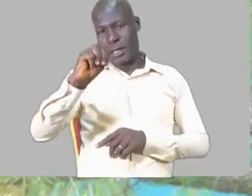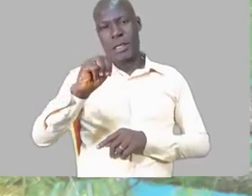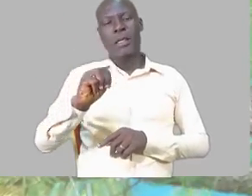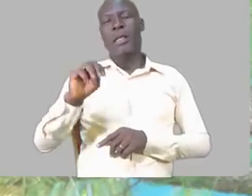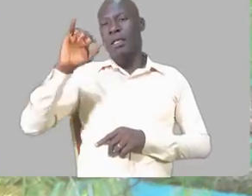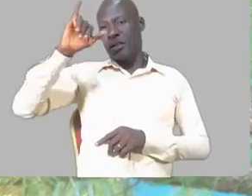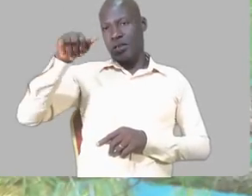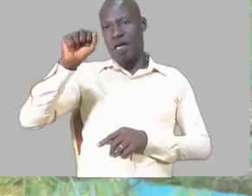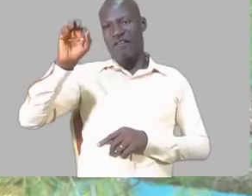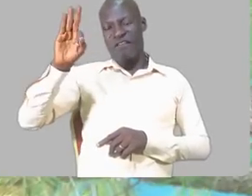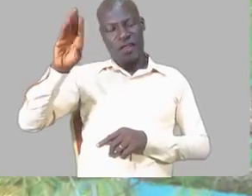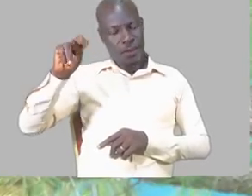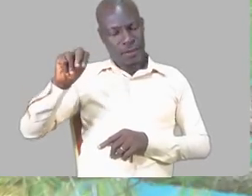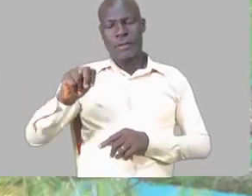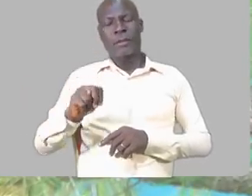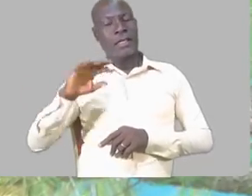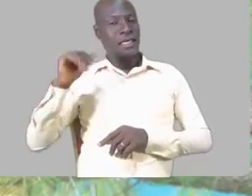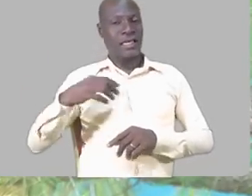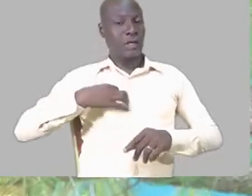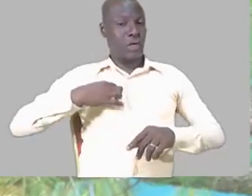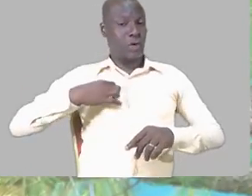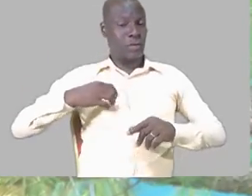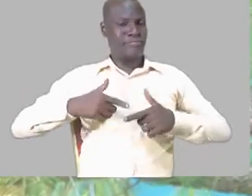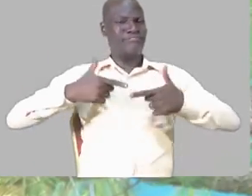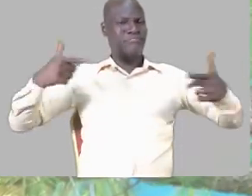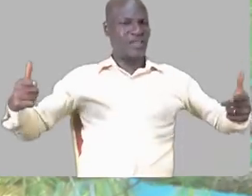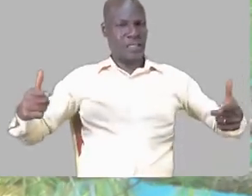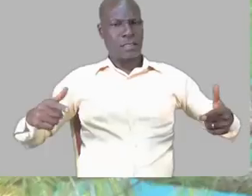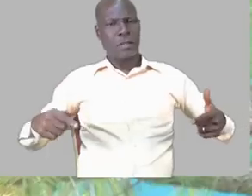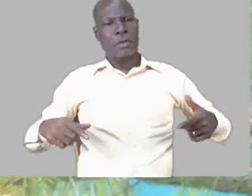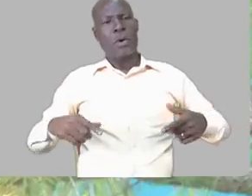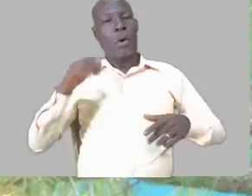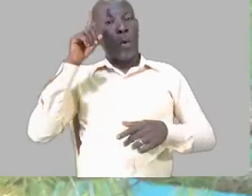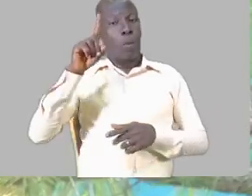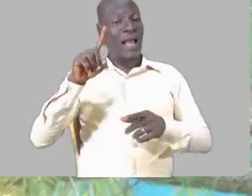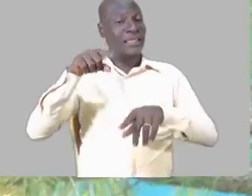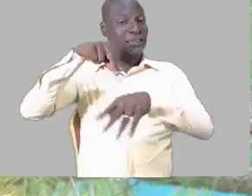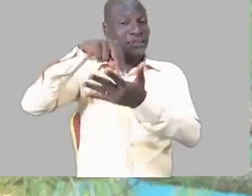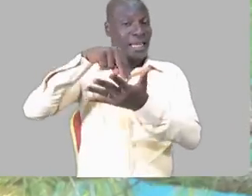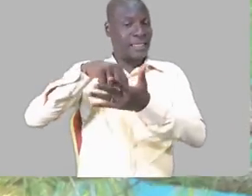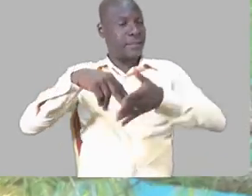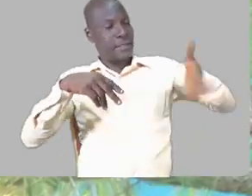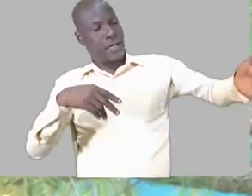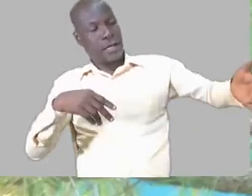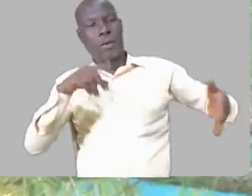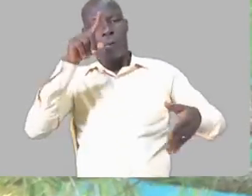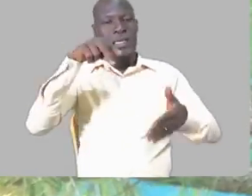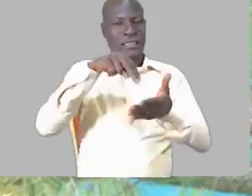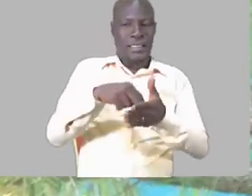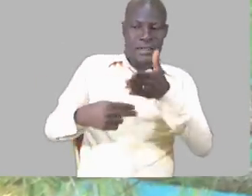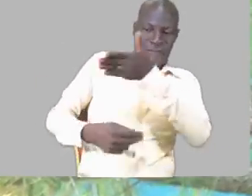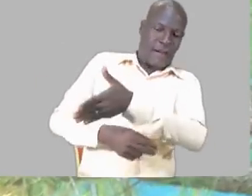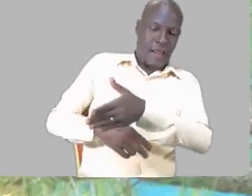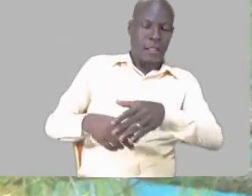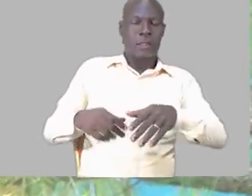Tumaka Krakabi. And a baku egina a tree, and a baku gina a tree. Now, all one